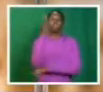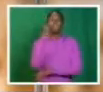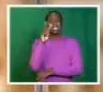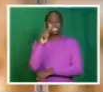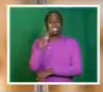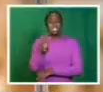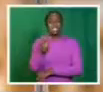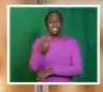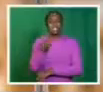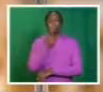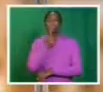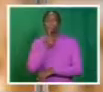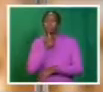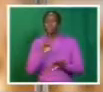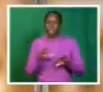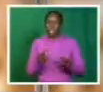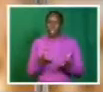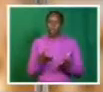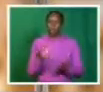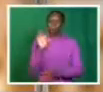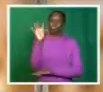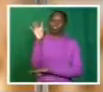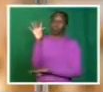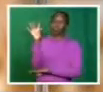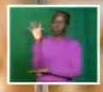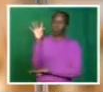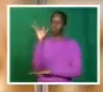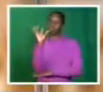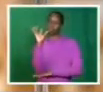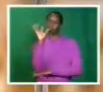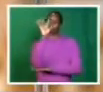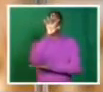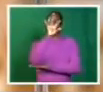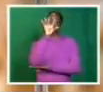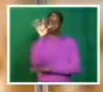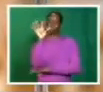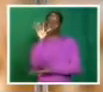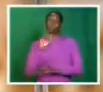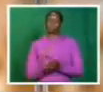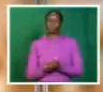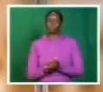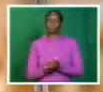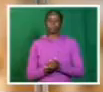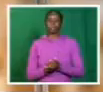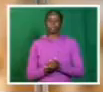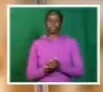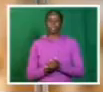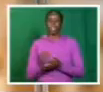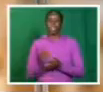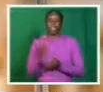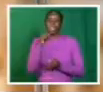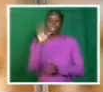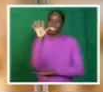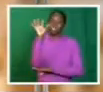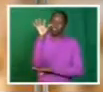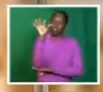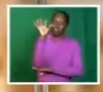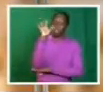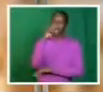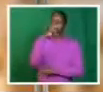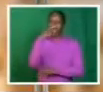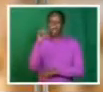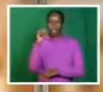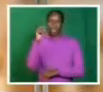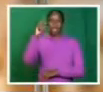dishes, they are in a certain shape. They are caved. Okay, so we call that shape